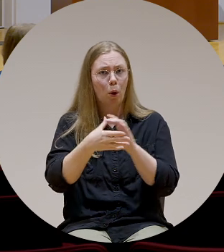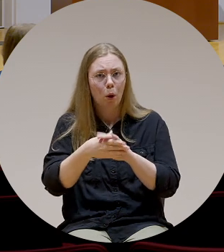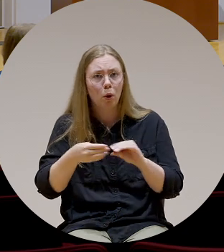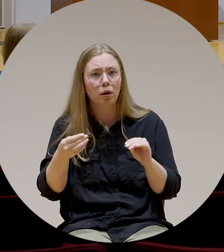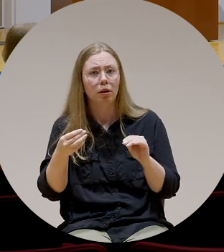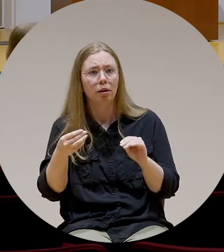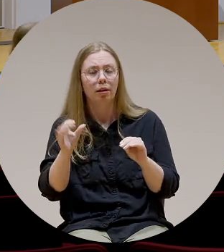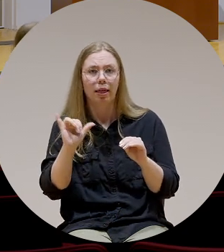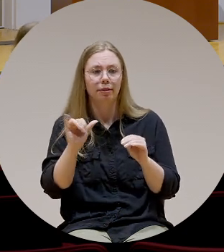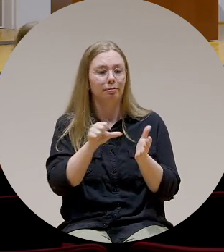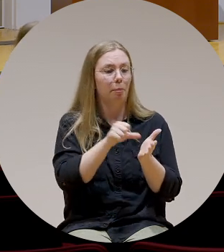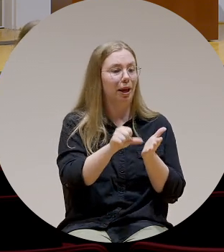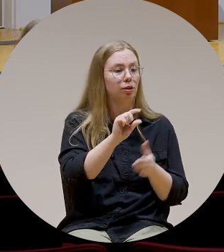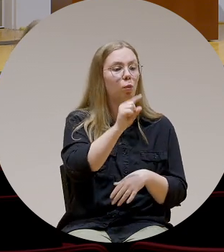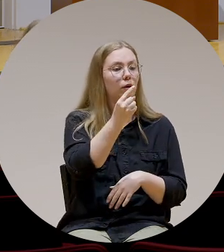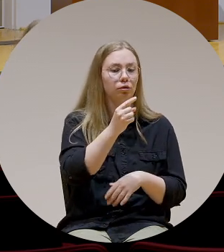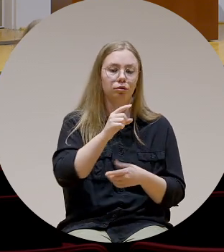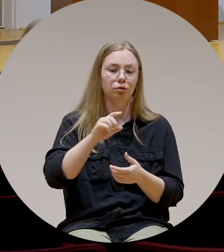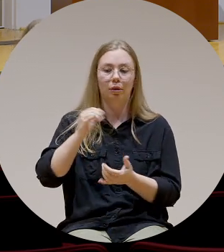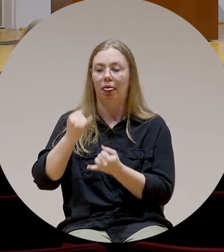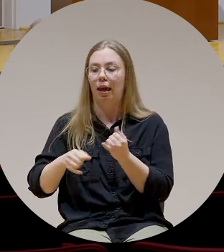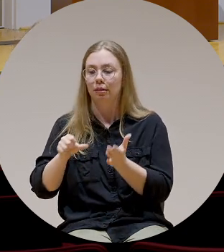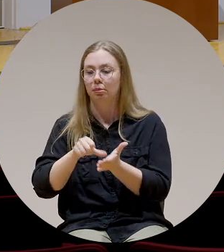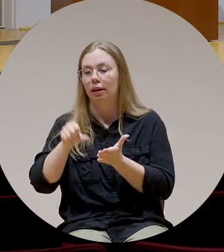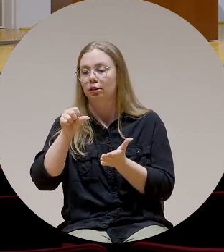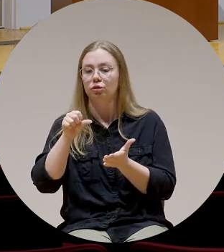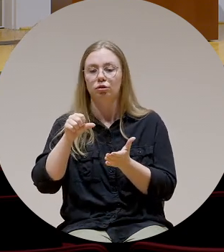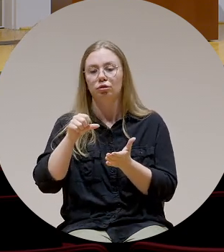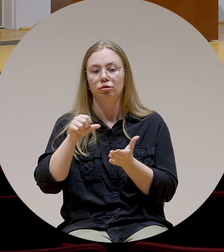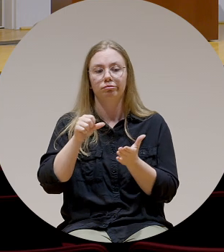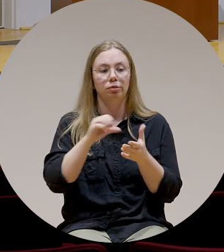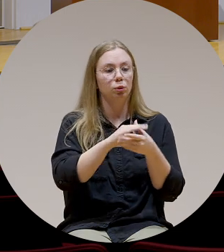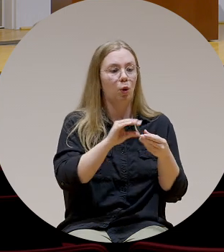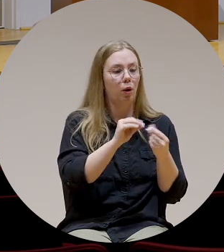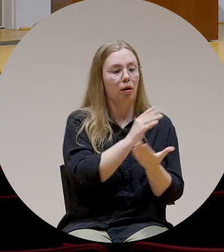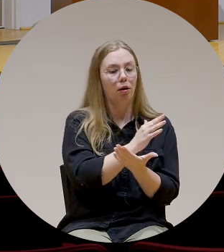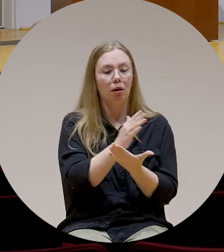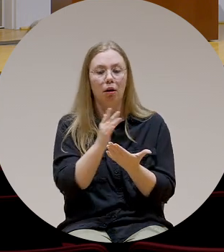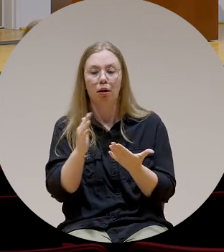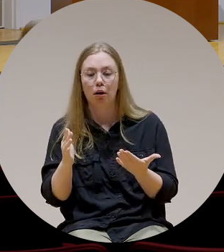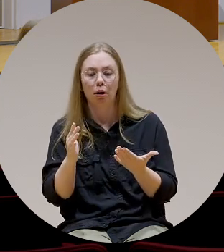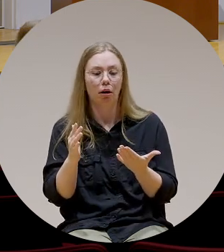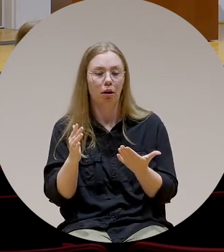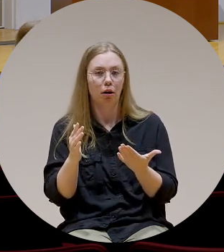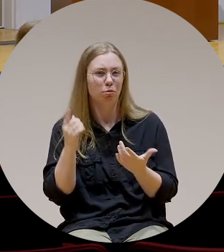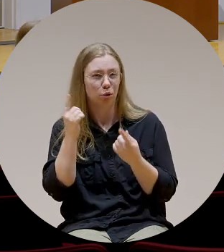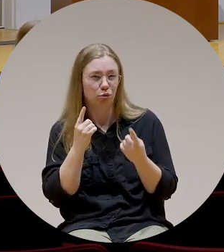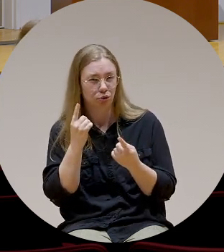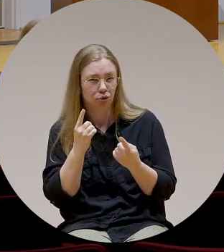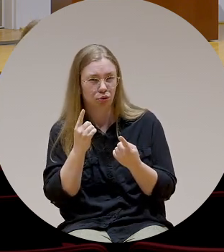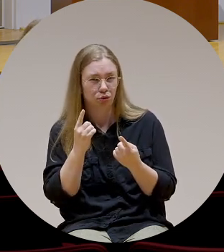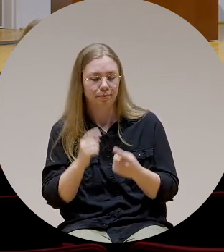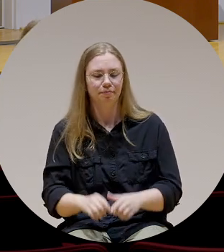progression from page to page? Can they be seen as a person's bio in a way?